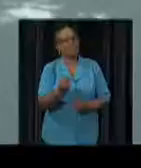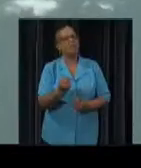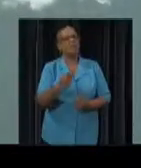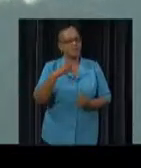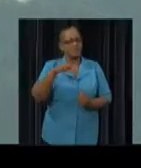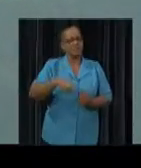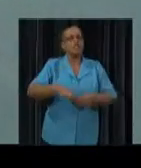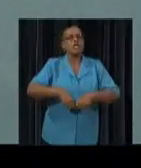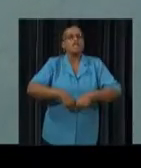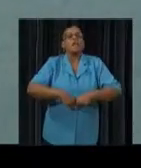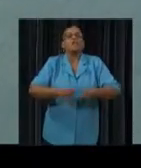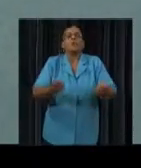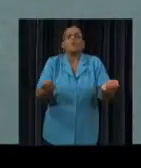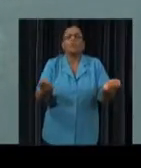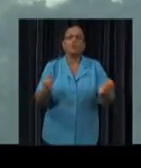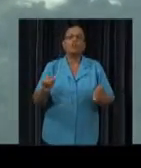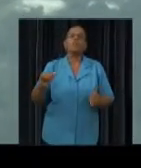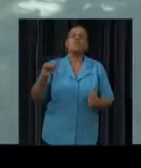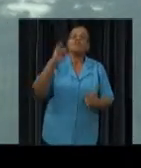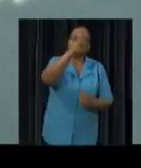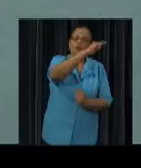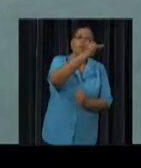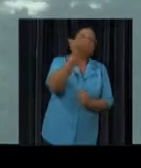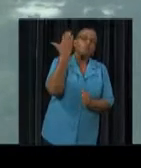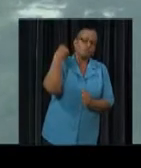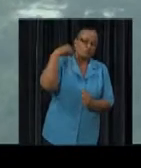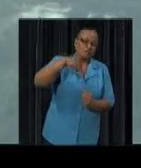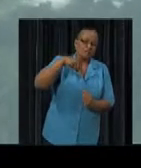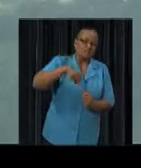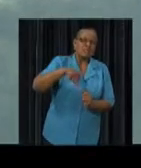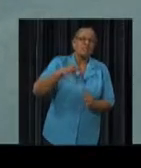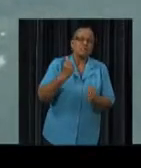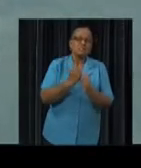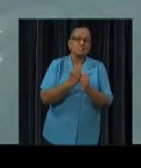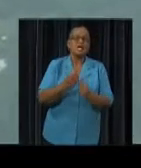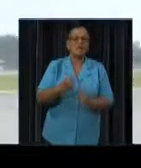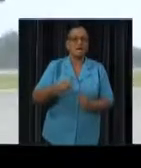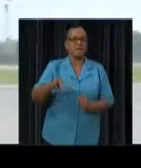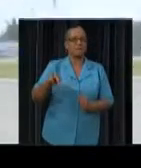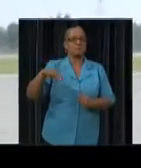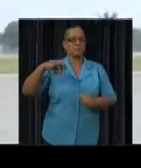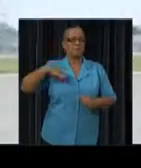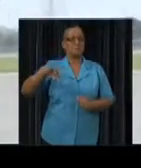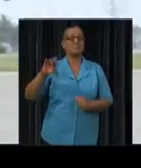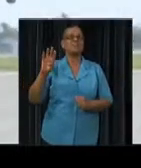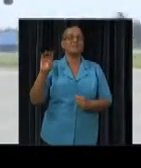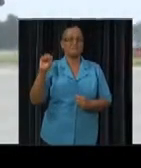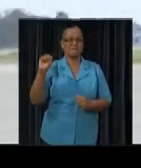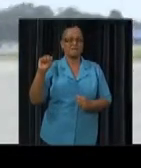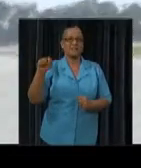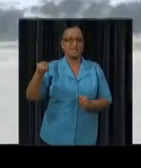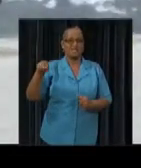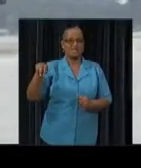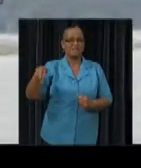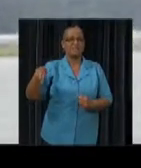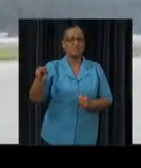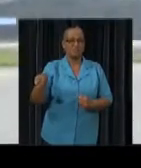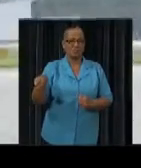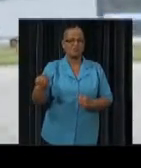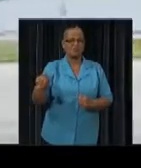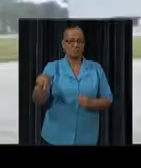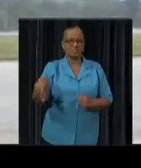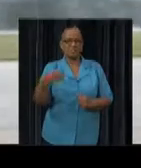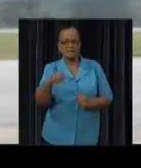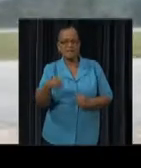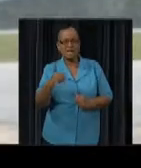offer. During the inaugural flight earlier this year, TCT Minister Andy Ruslan